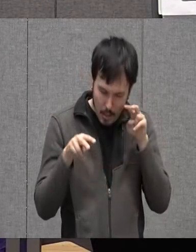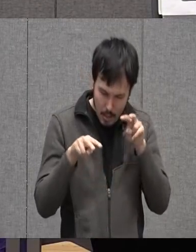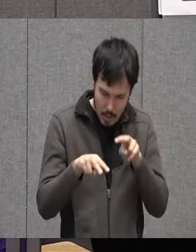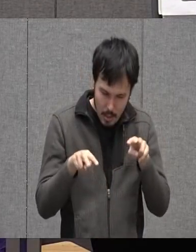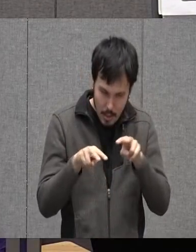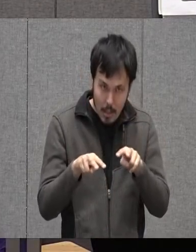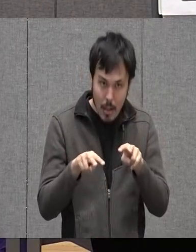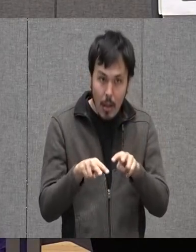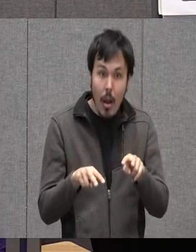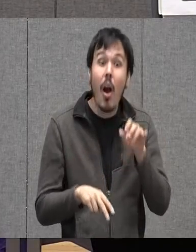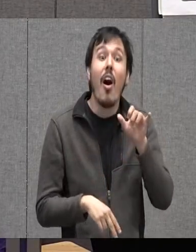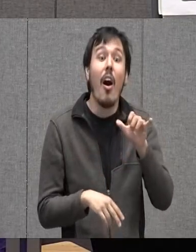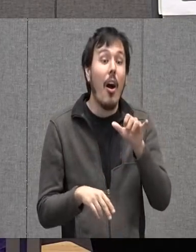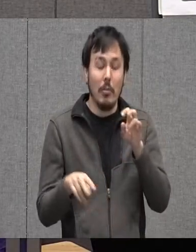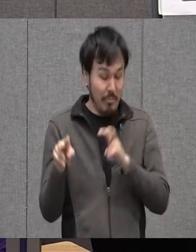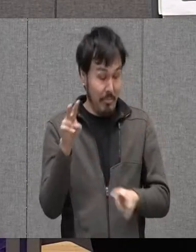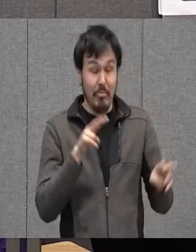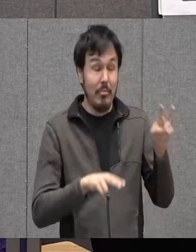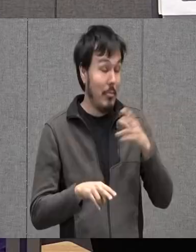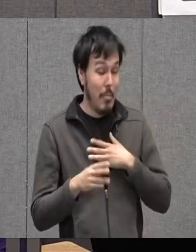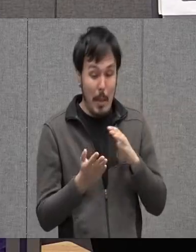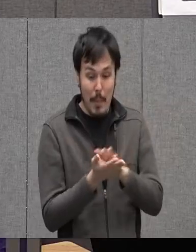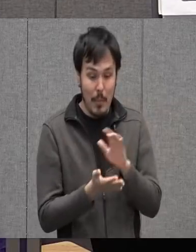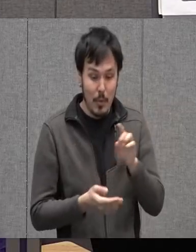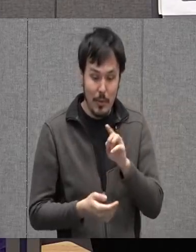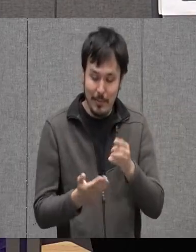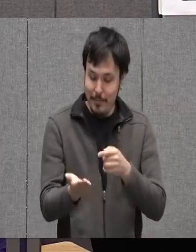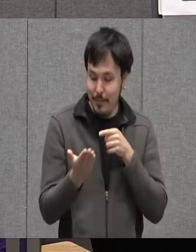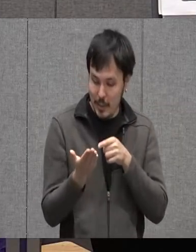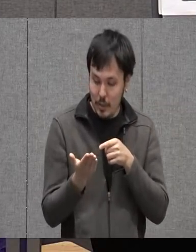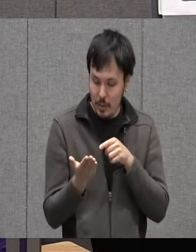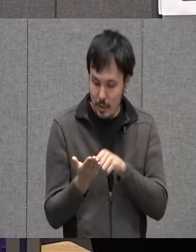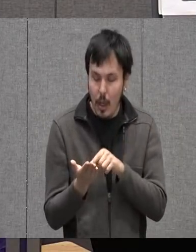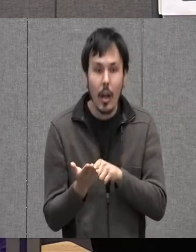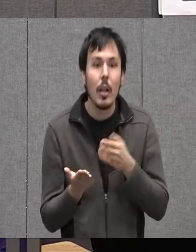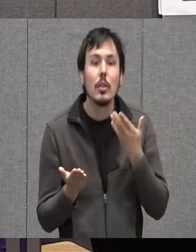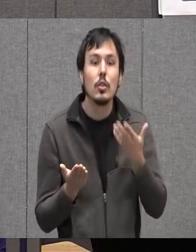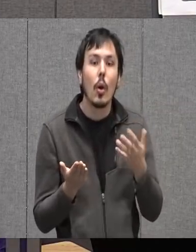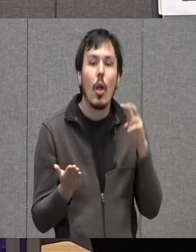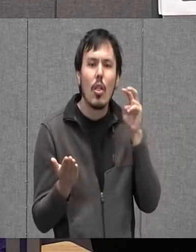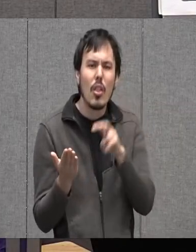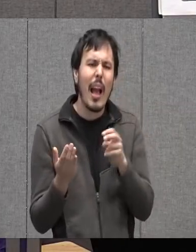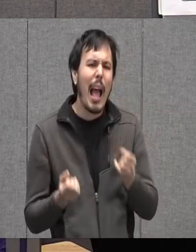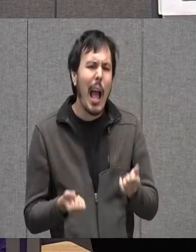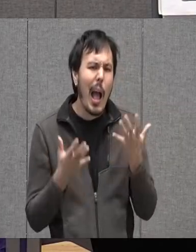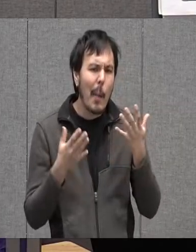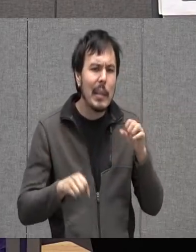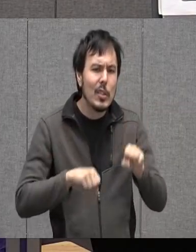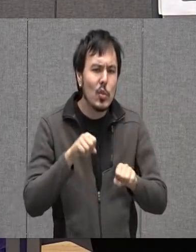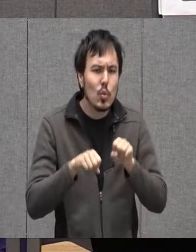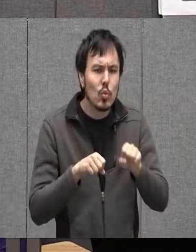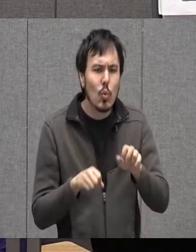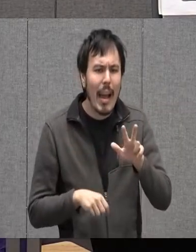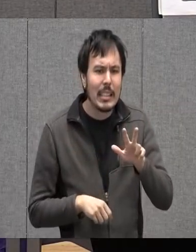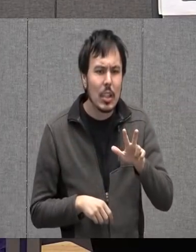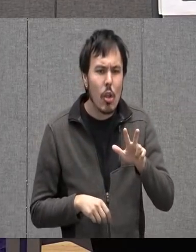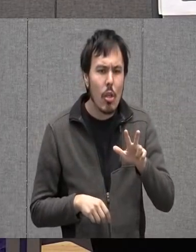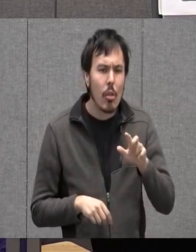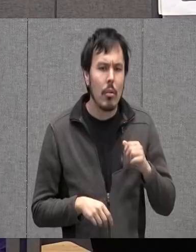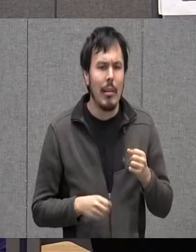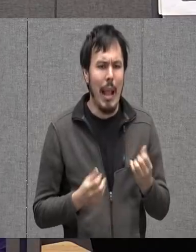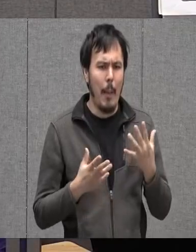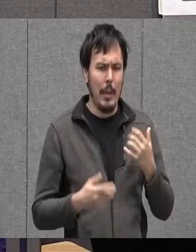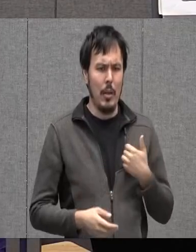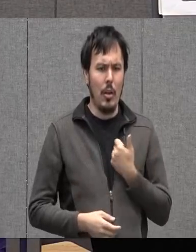Oh, it's right here. I'm looking around for my paper and it's right here in front of me. So let's go ahead and look at it. How many tricycles would I have?